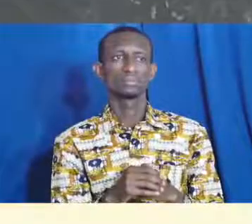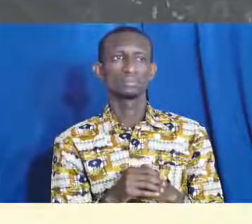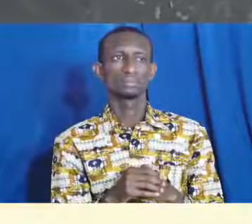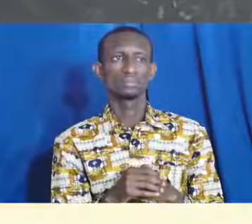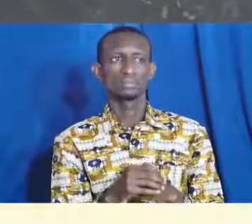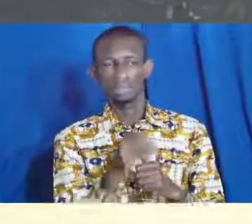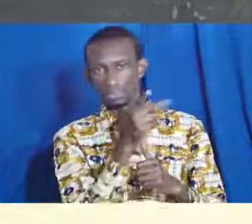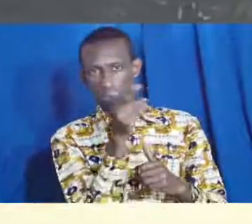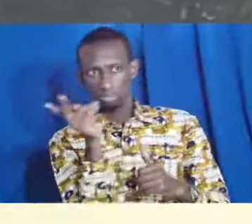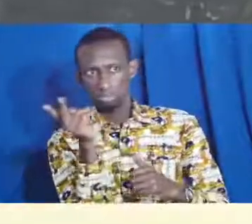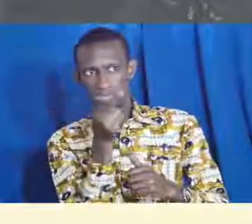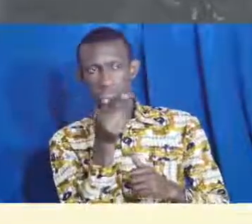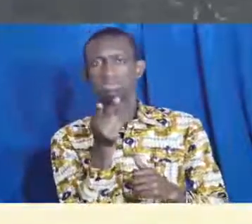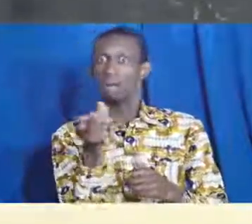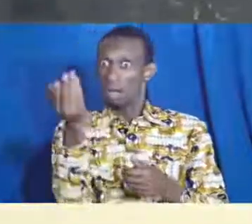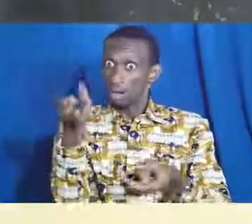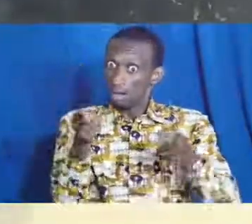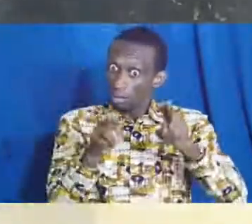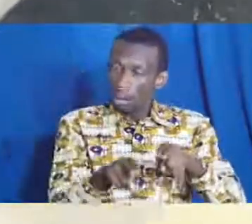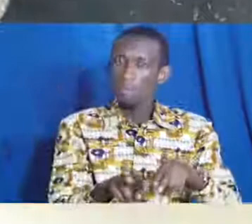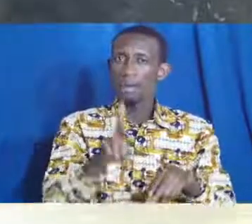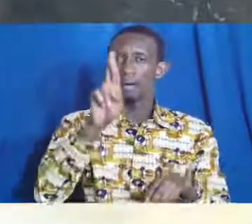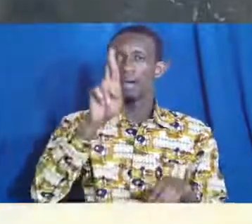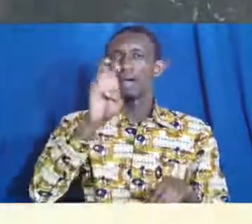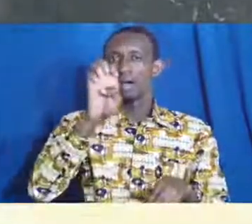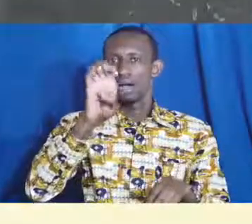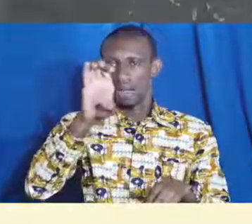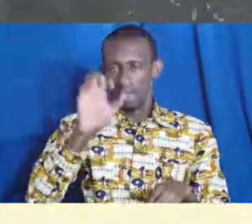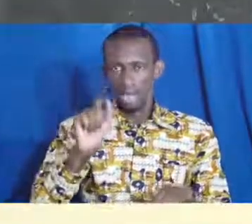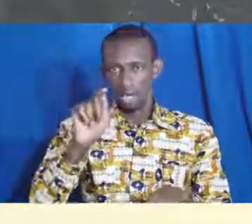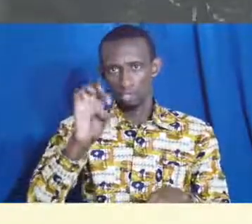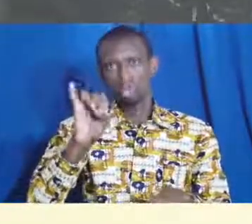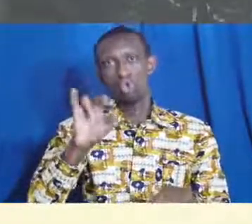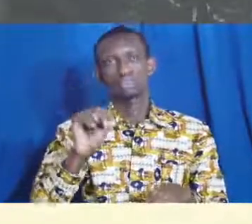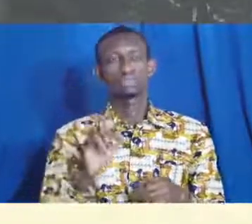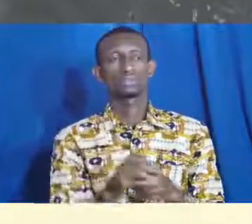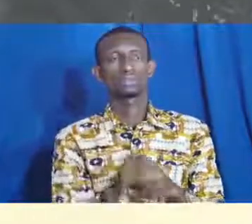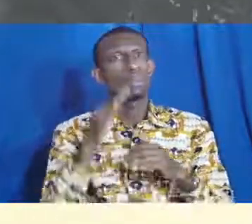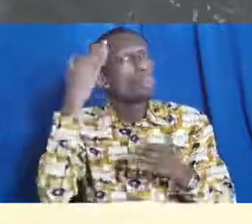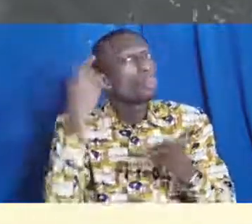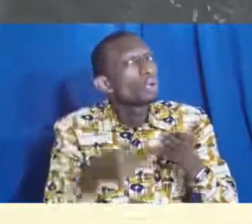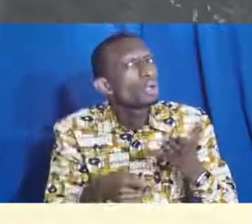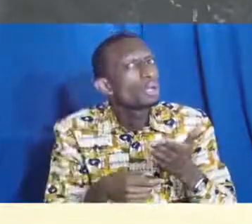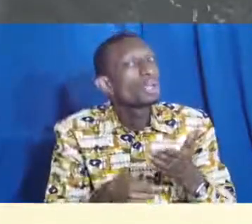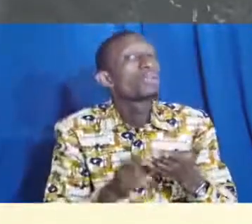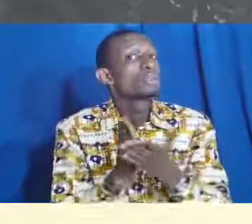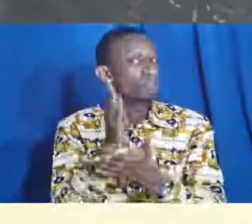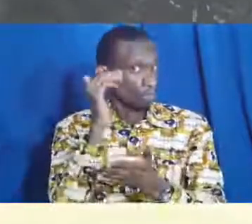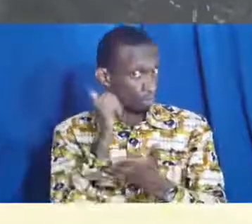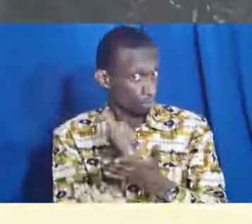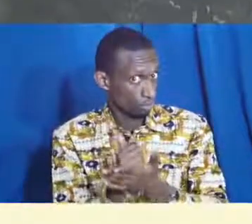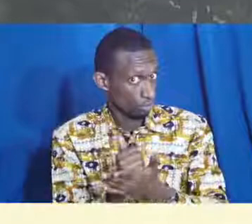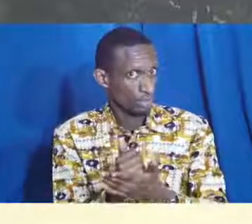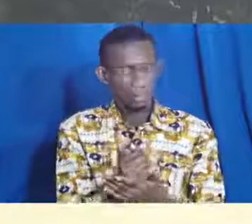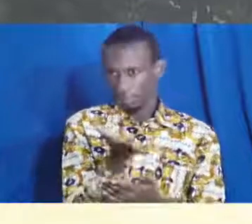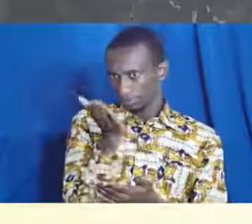This reaction won't take place. This reaction here won't take place. Why? Because this zinc